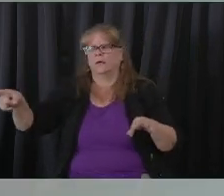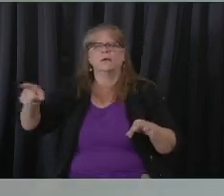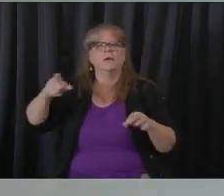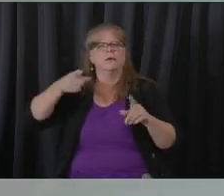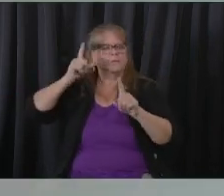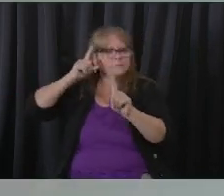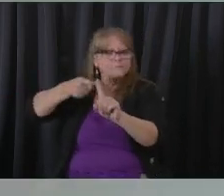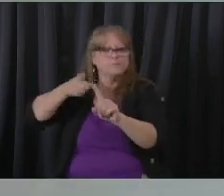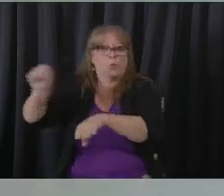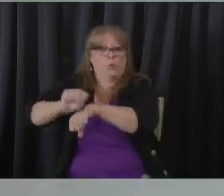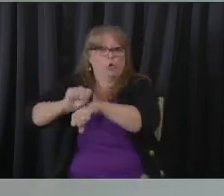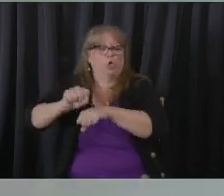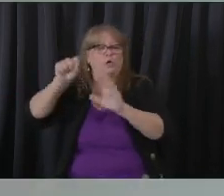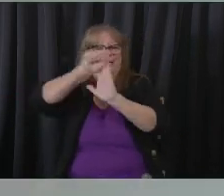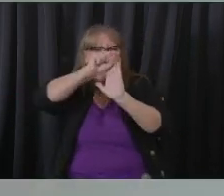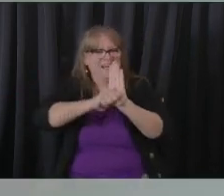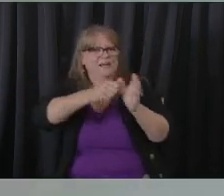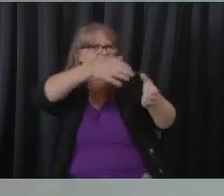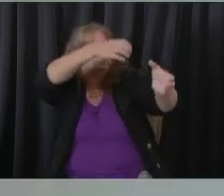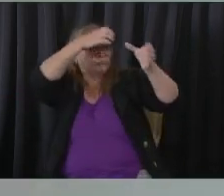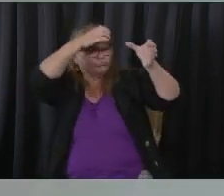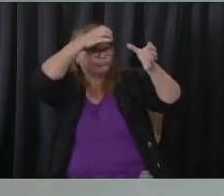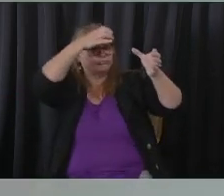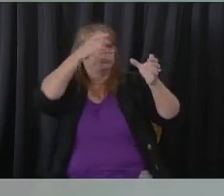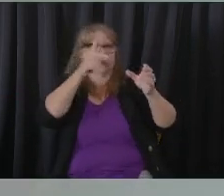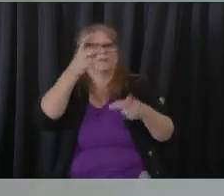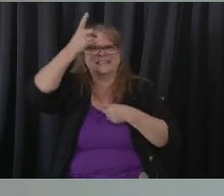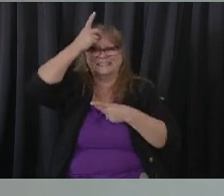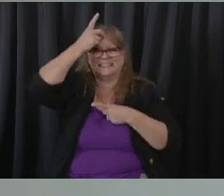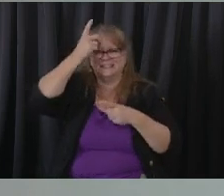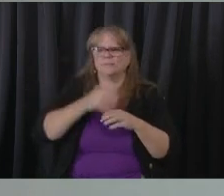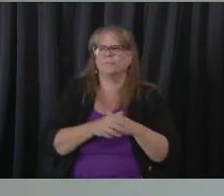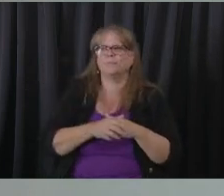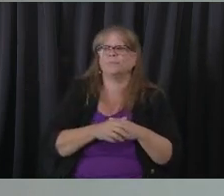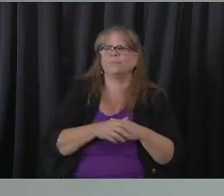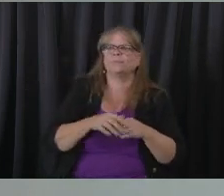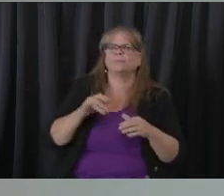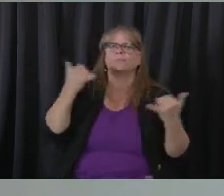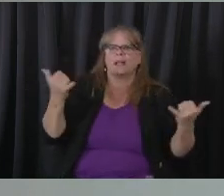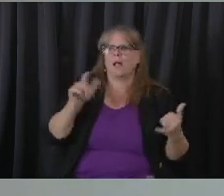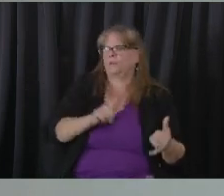Good afternoon. Thank you, Governor. Could we have the slides, please?